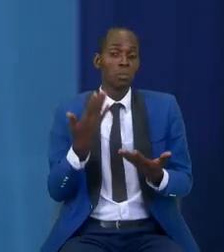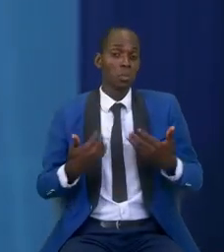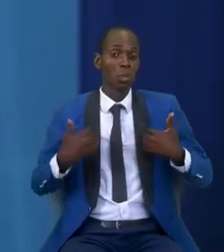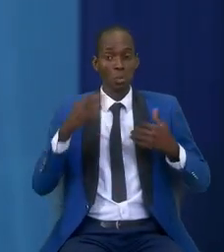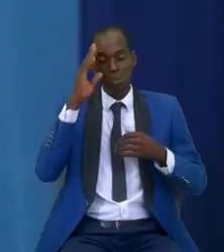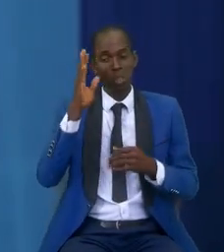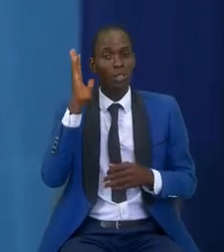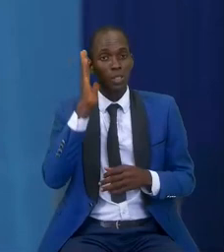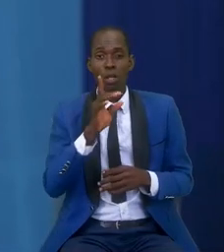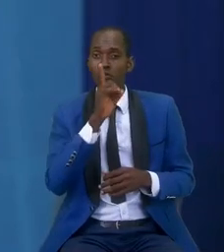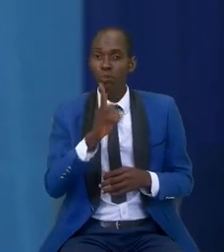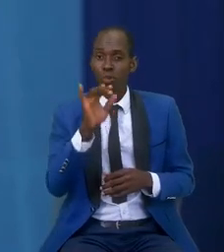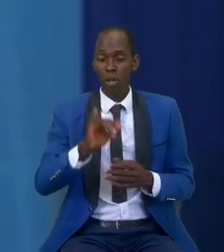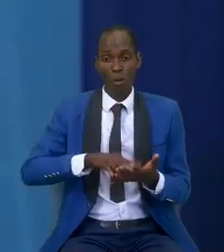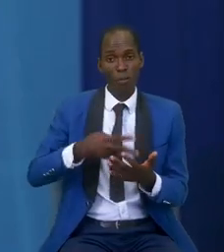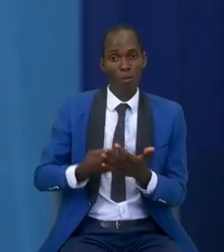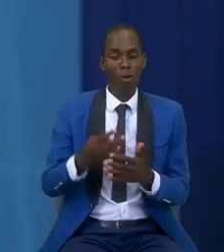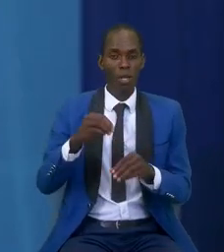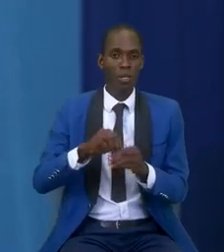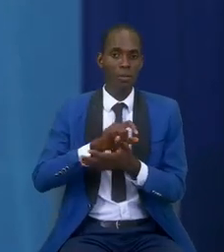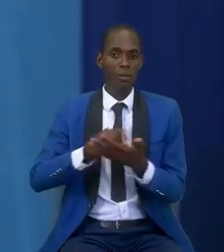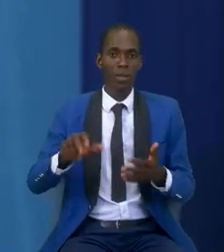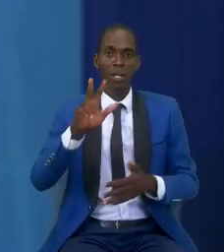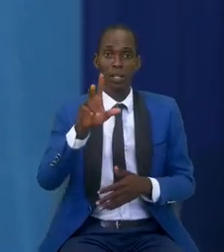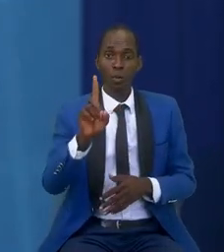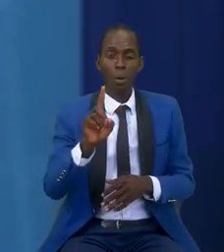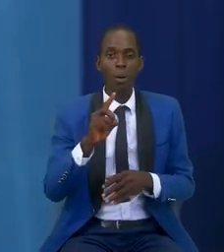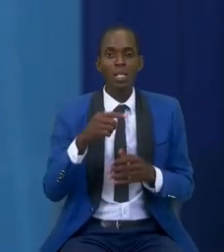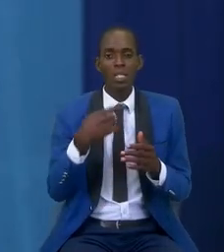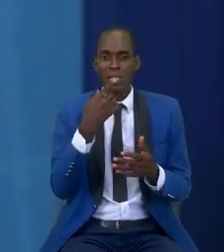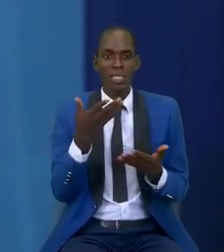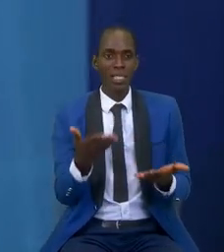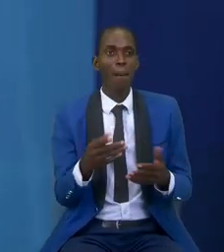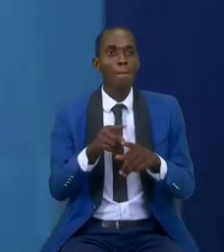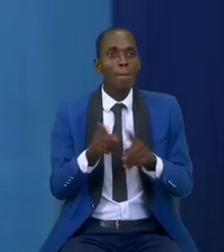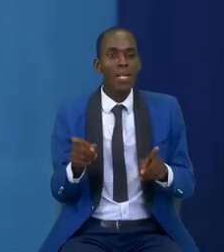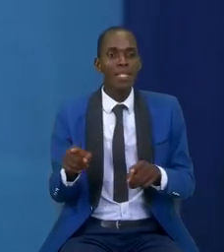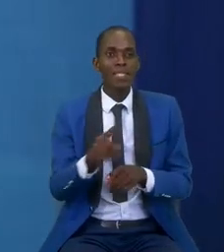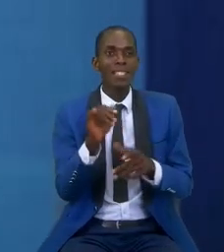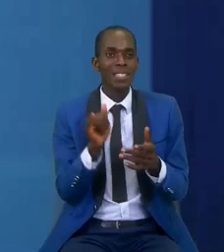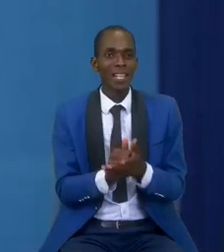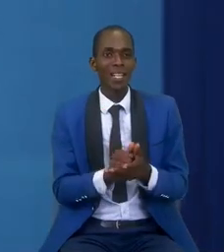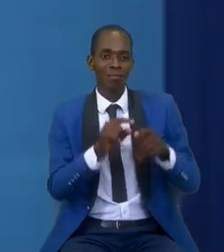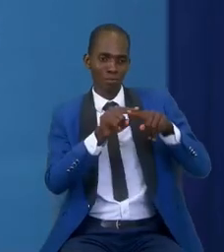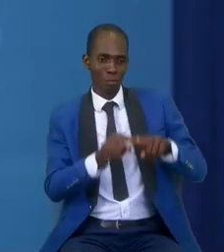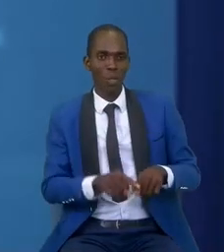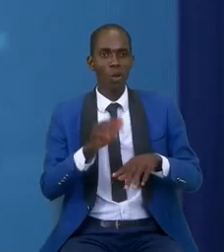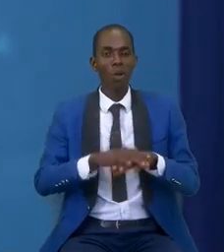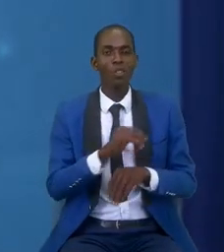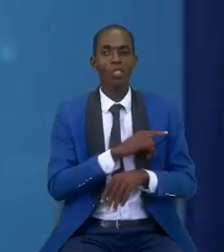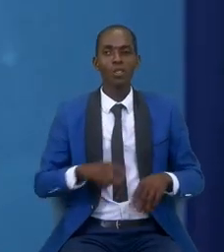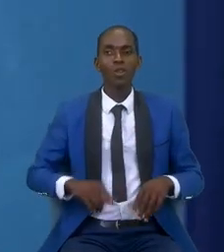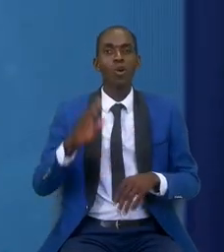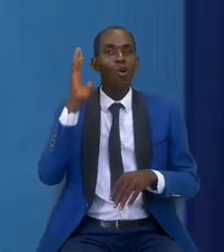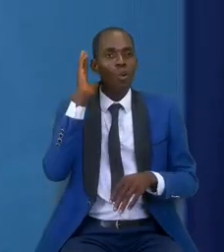they that wage upon the Lord shall renew their strength it says they shall Mount up